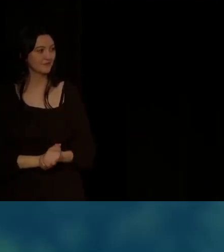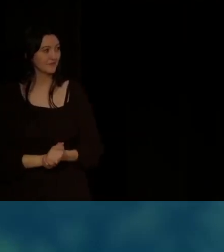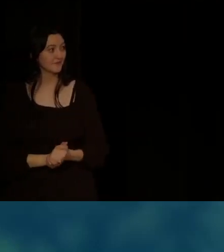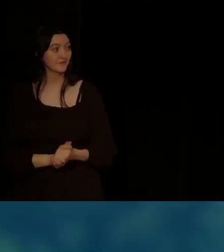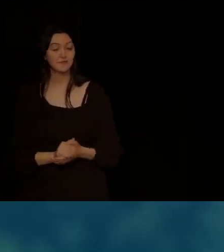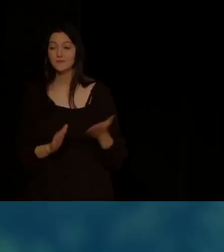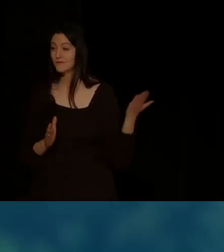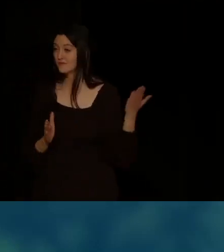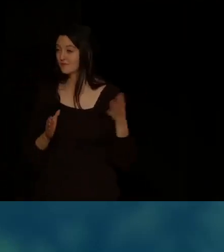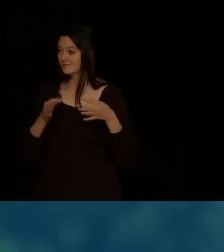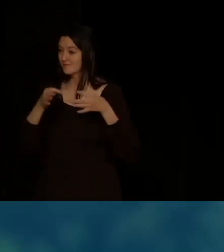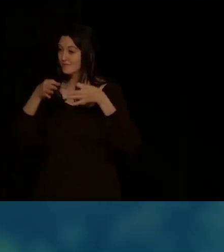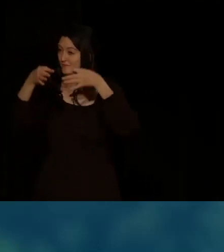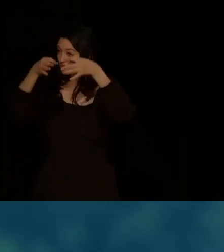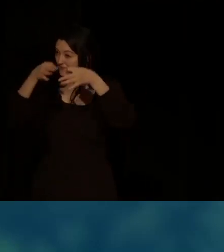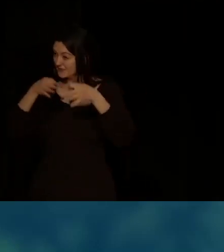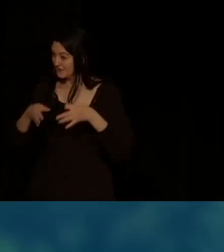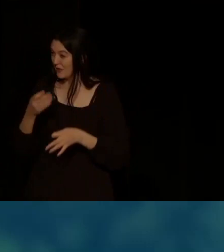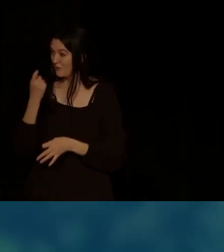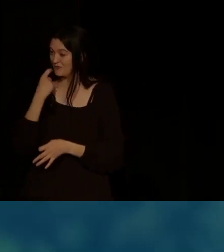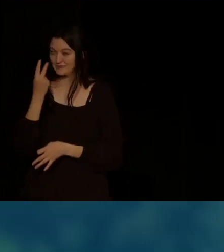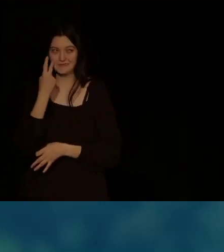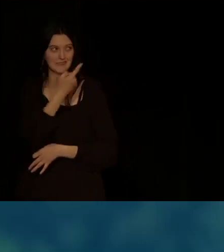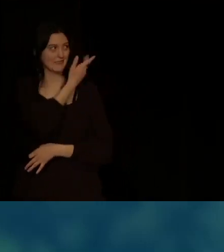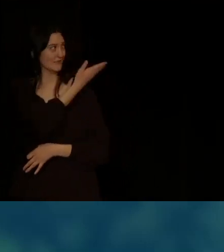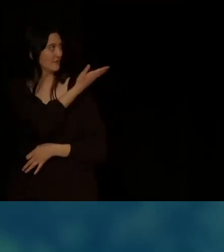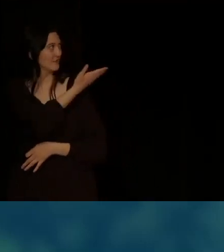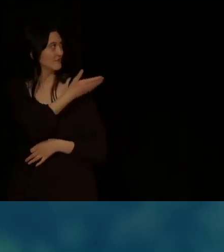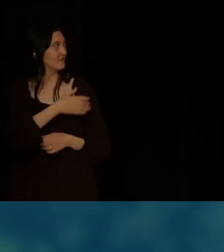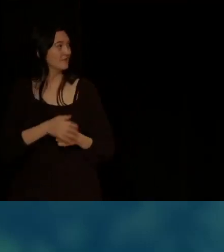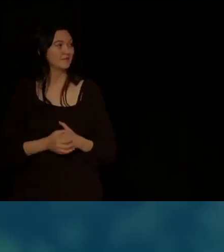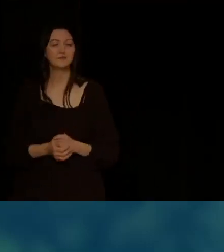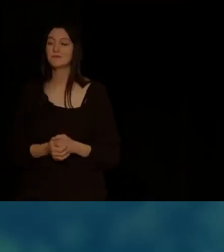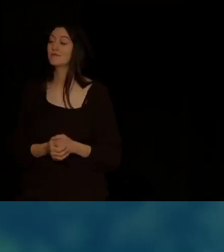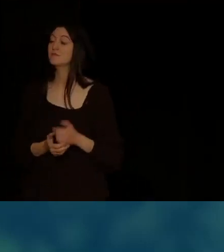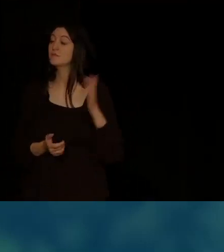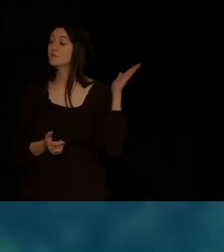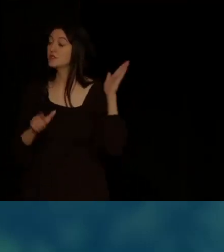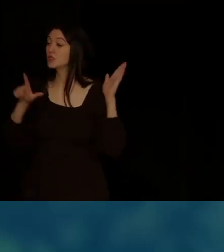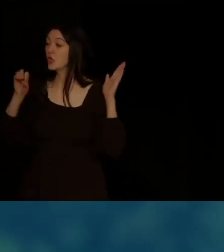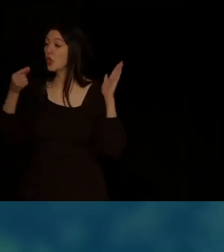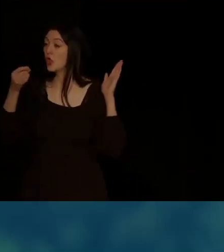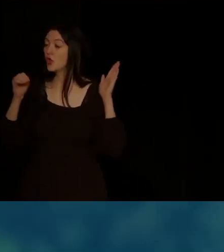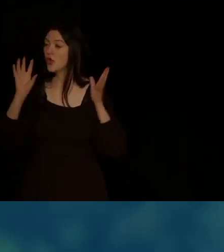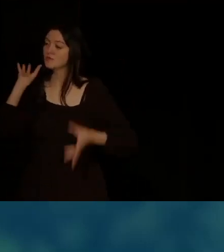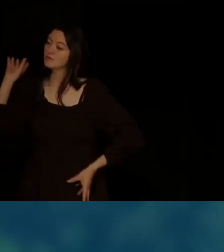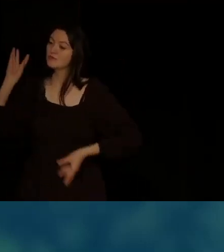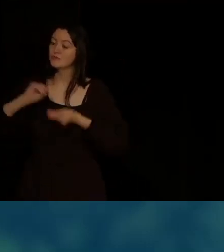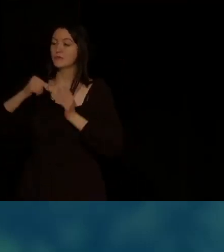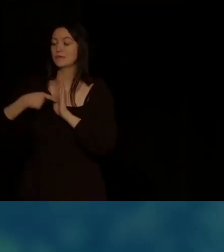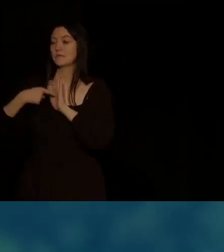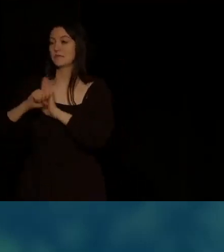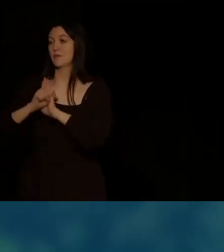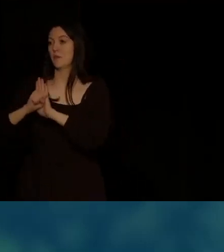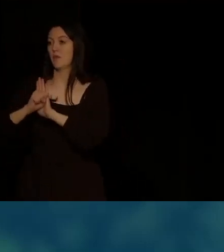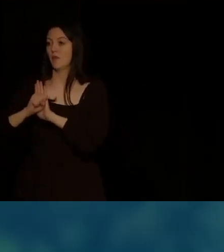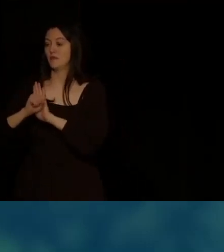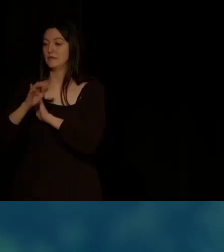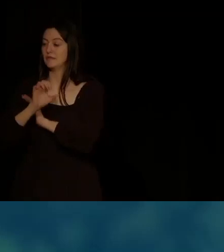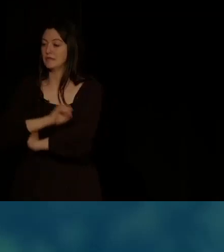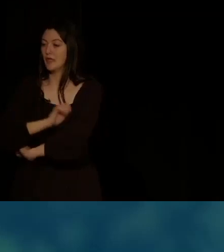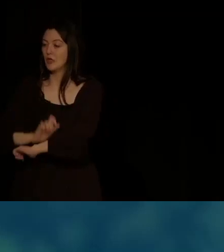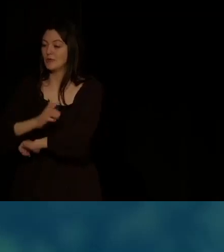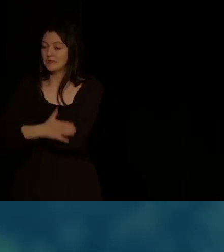So let me tell you a little bit about what you're seeing. This logo serves as a cohesive symbol of St. Louis County, bringing